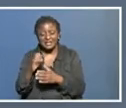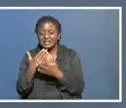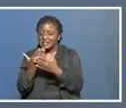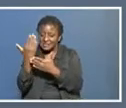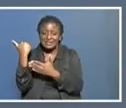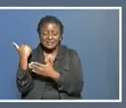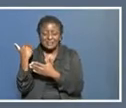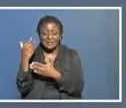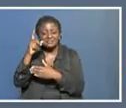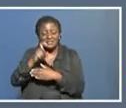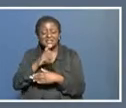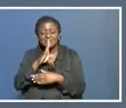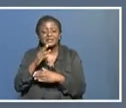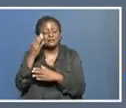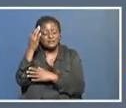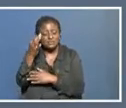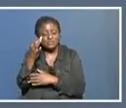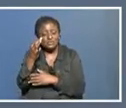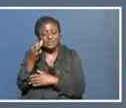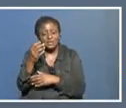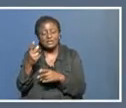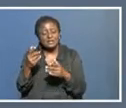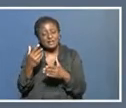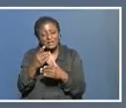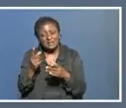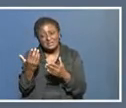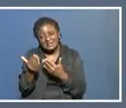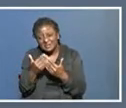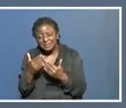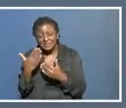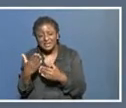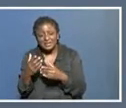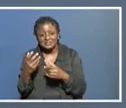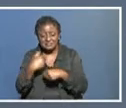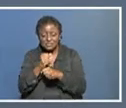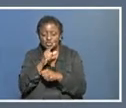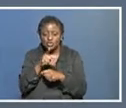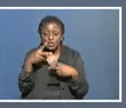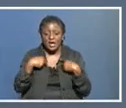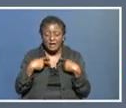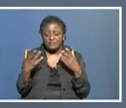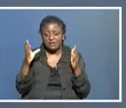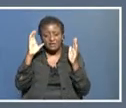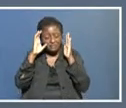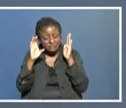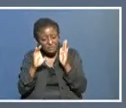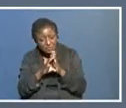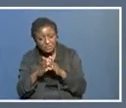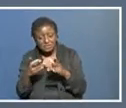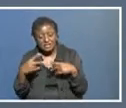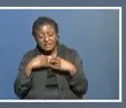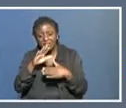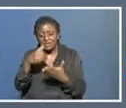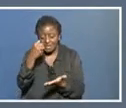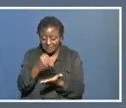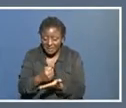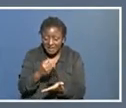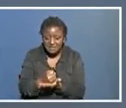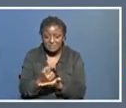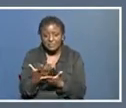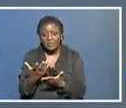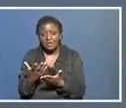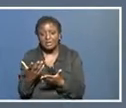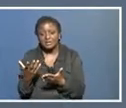Then there's just some of the basics, like make sure you have your photos, make sure that you have all your other, you know, your passport's got the